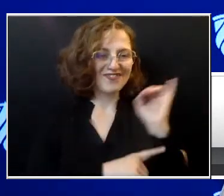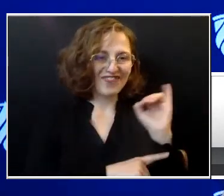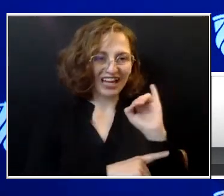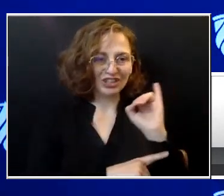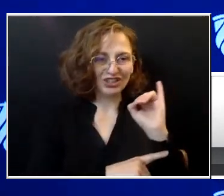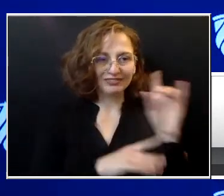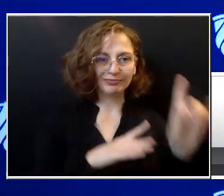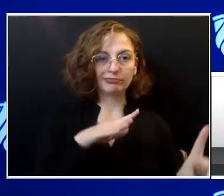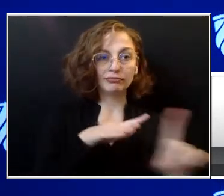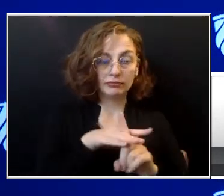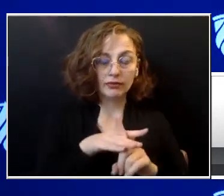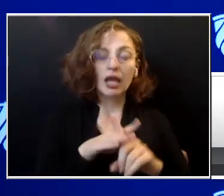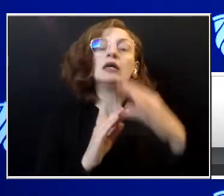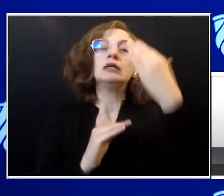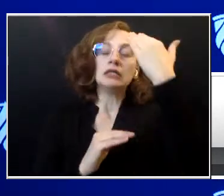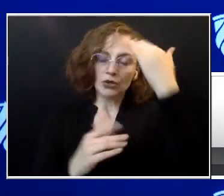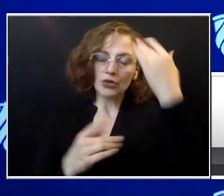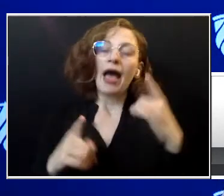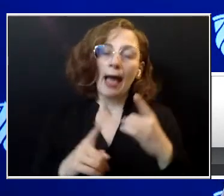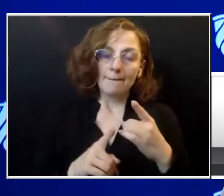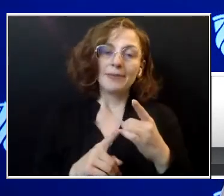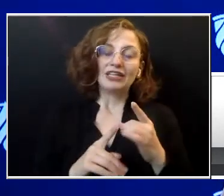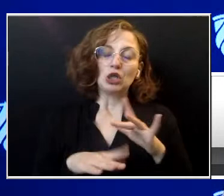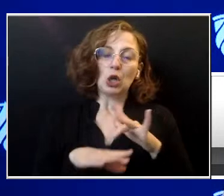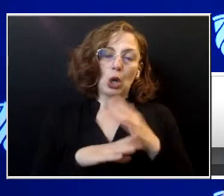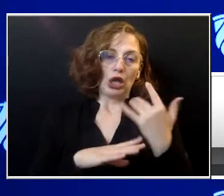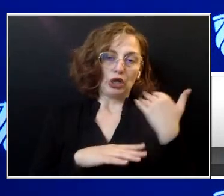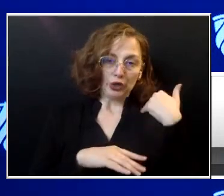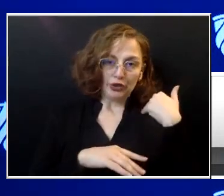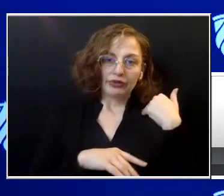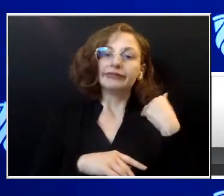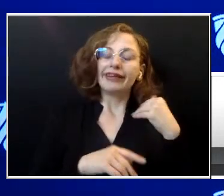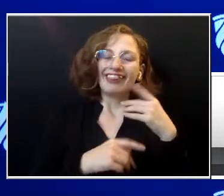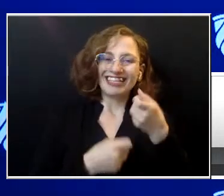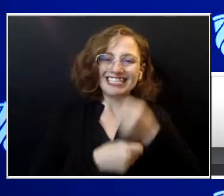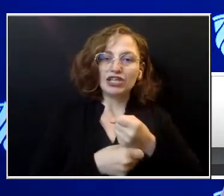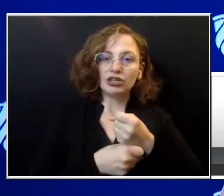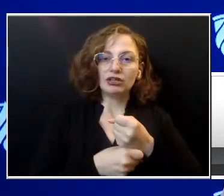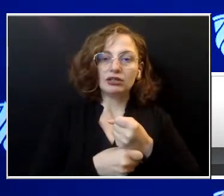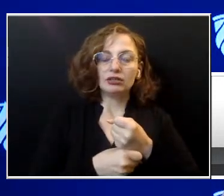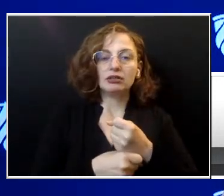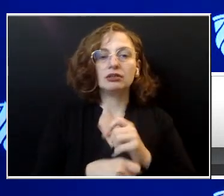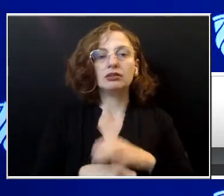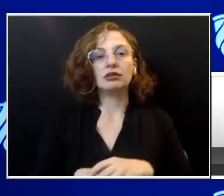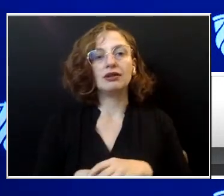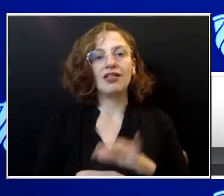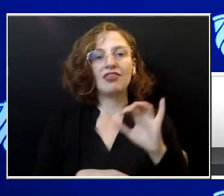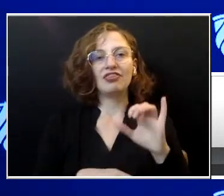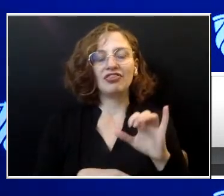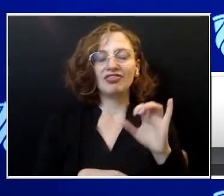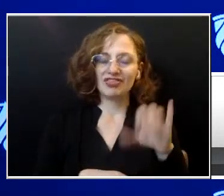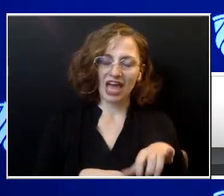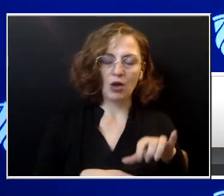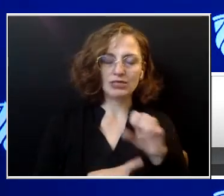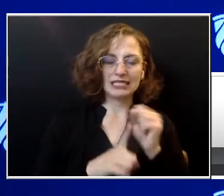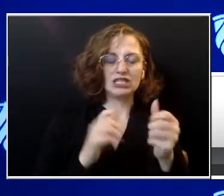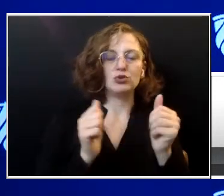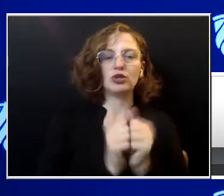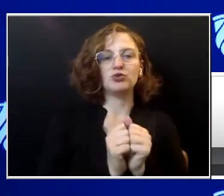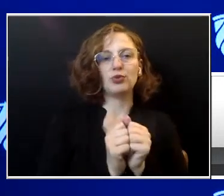happened. Those cases earlier in the year involved artificial tears from a couple different